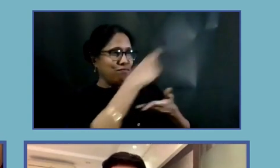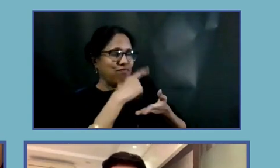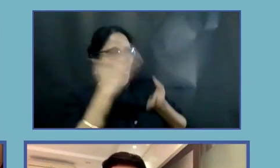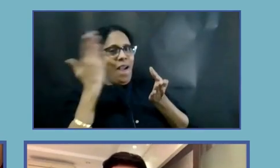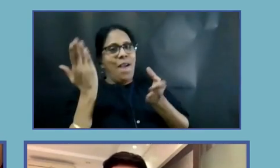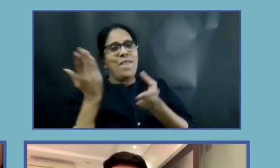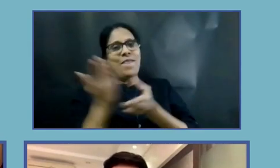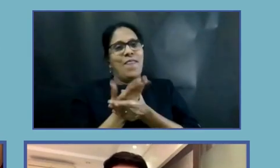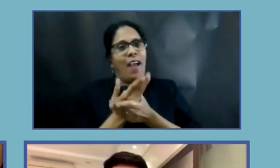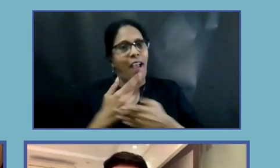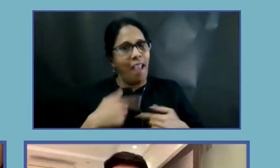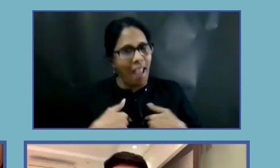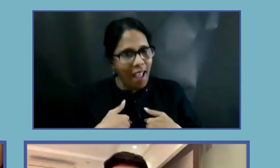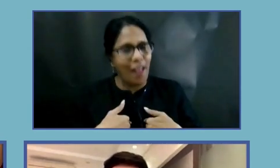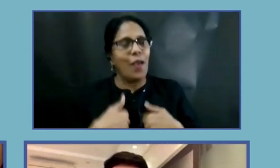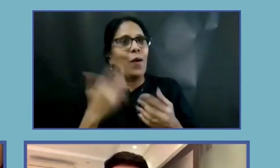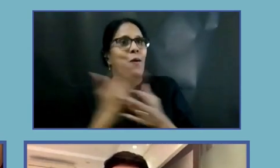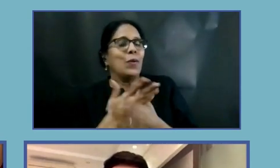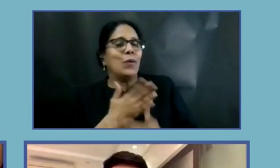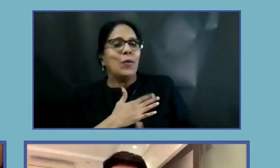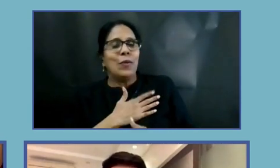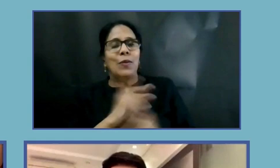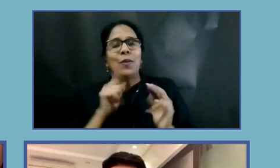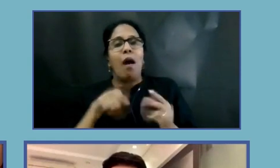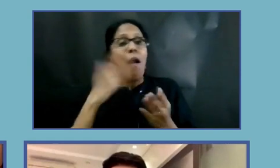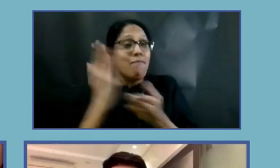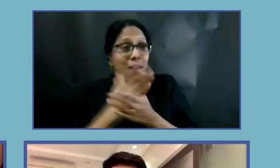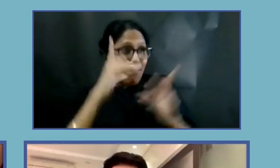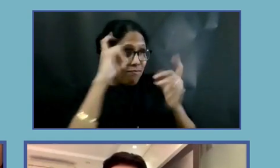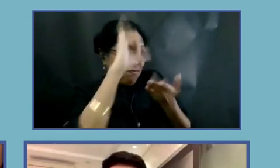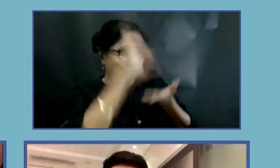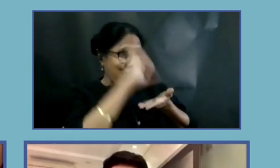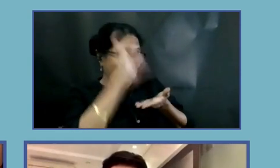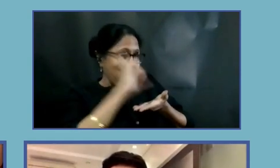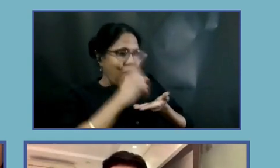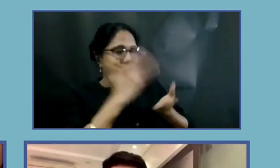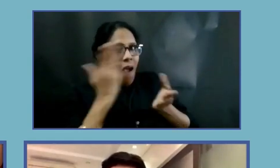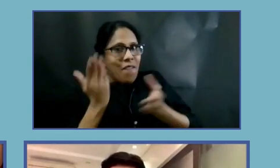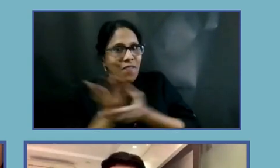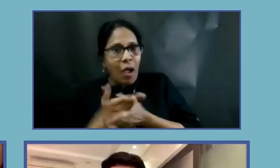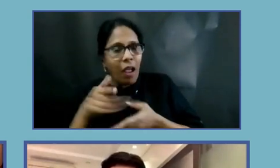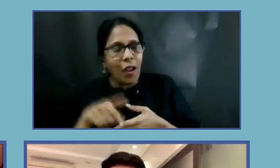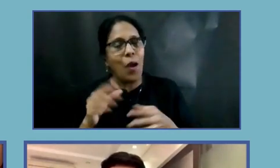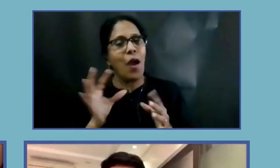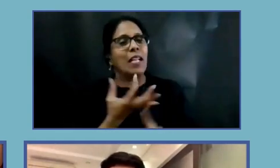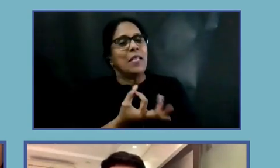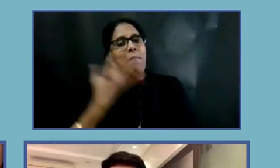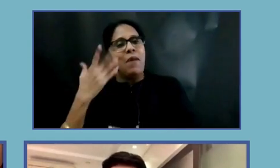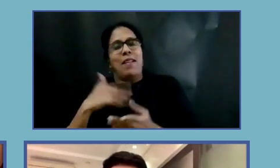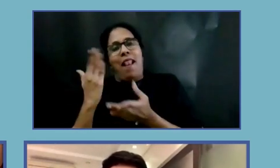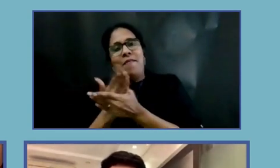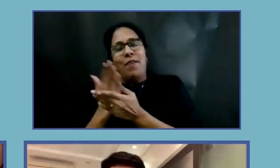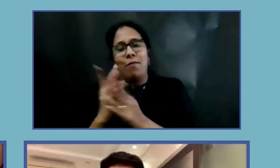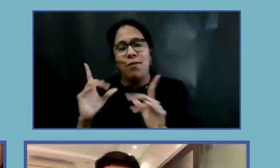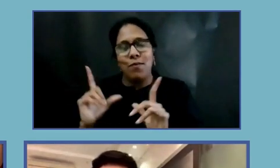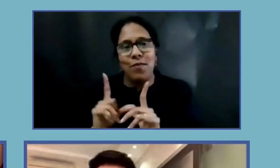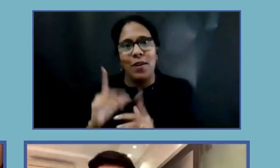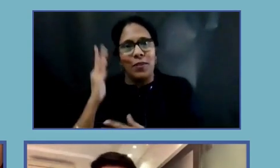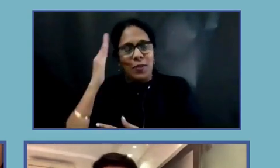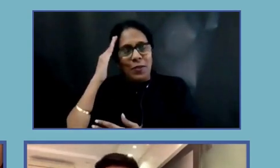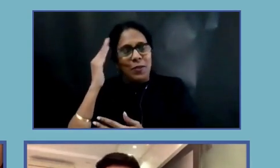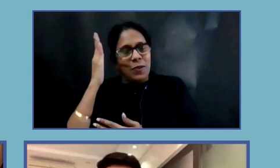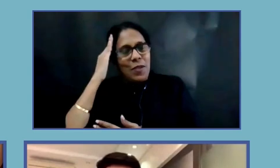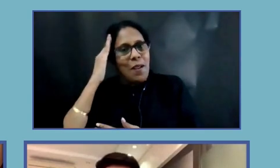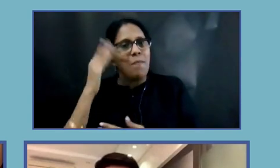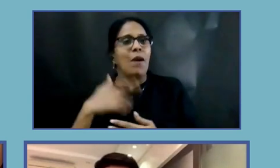And I think that those pictures will be my, I would say, the most special portfolio ever. So maybe I'll take